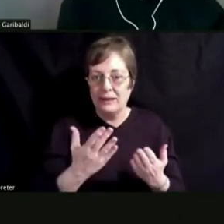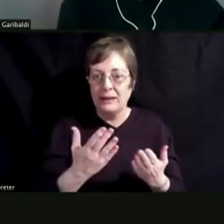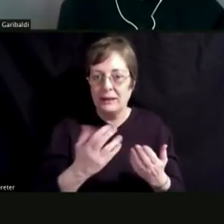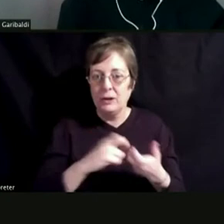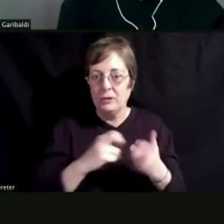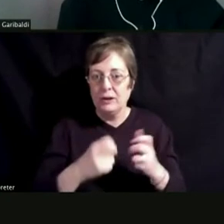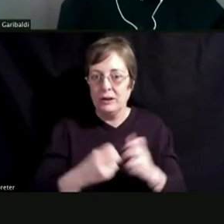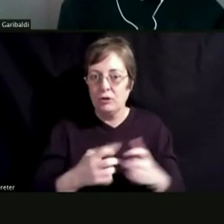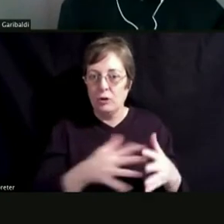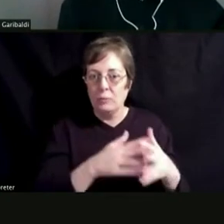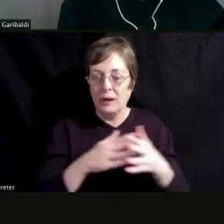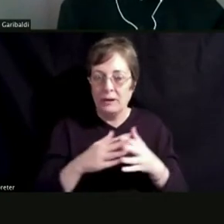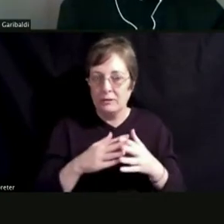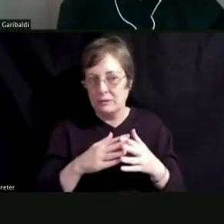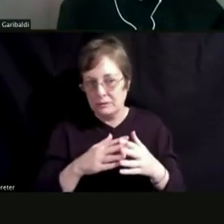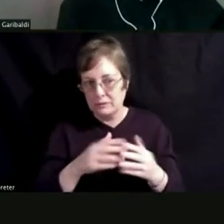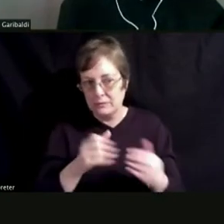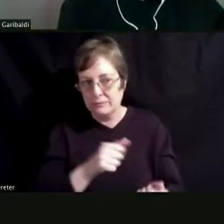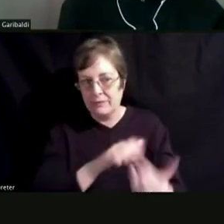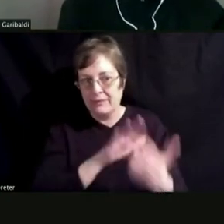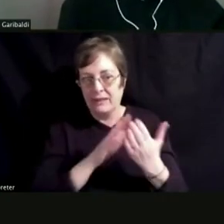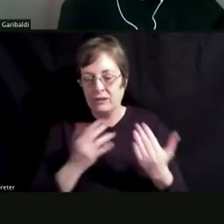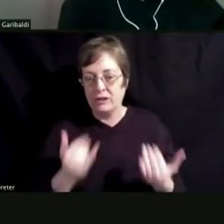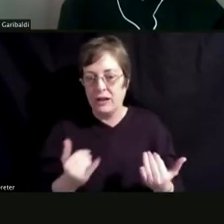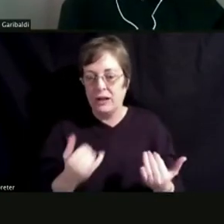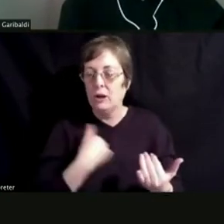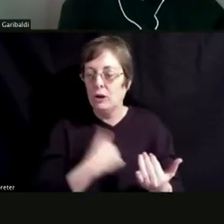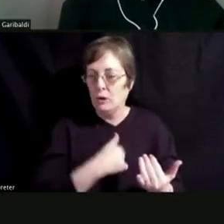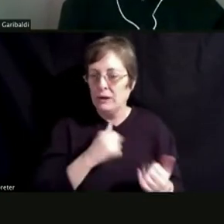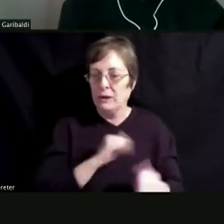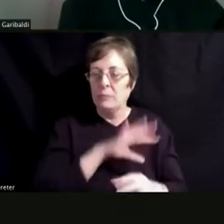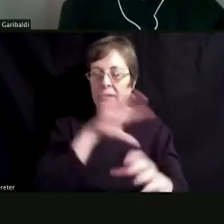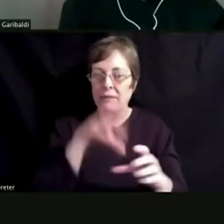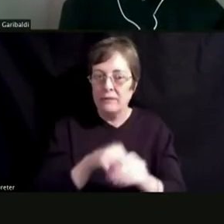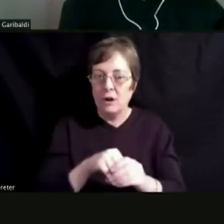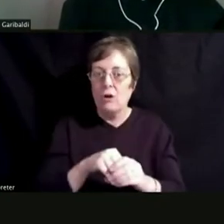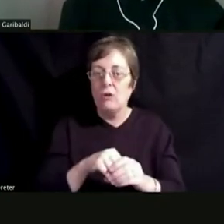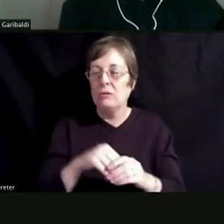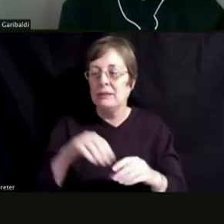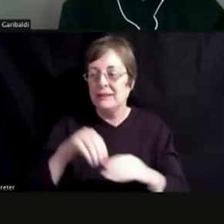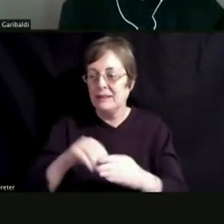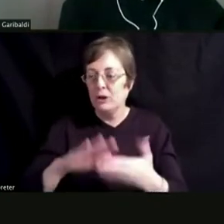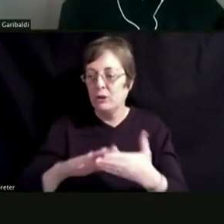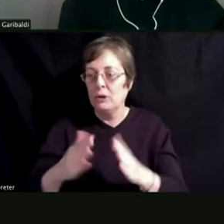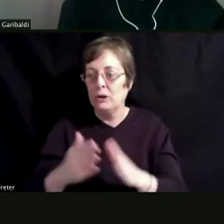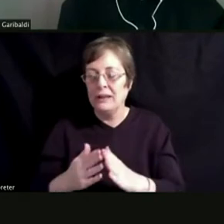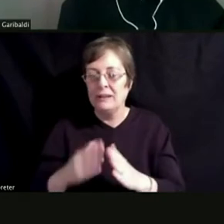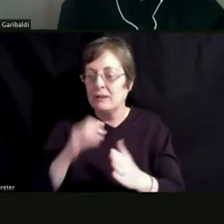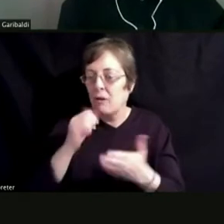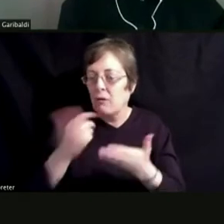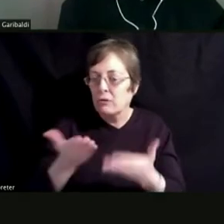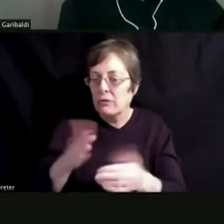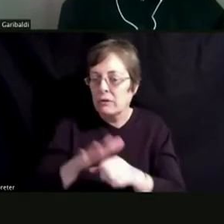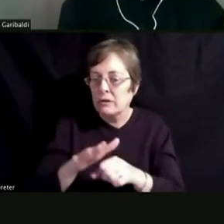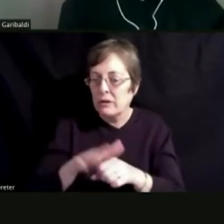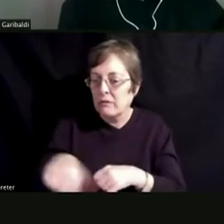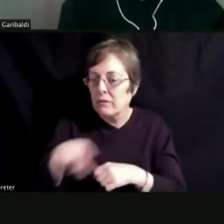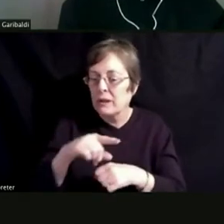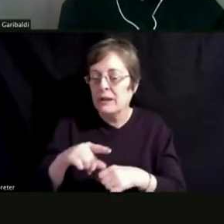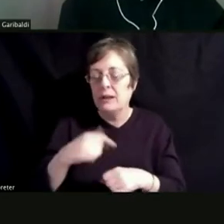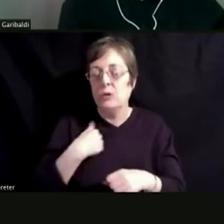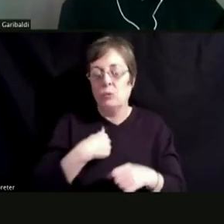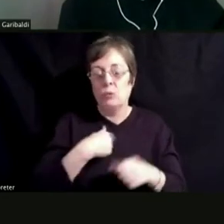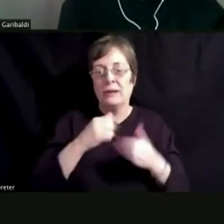so I think we have the ability to play a role in underserved communities and be a leader in that way.